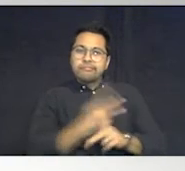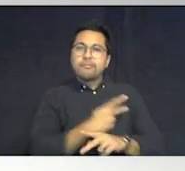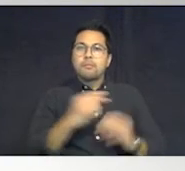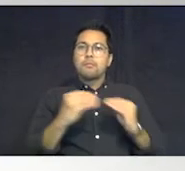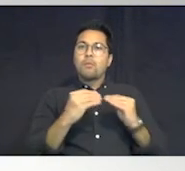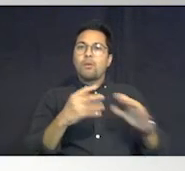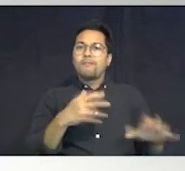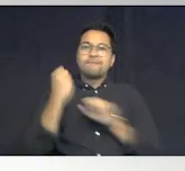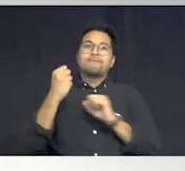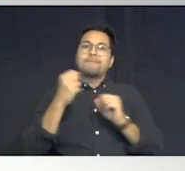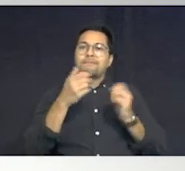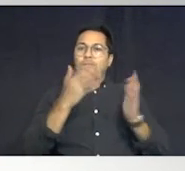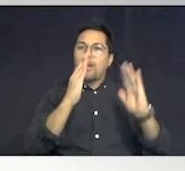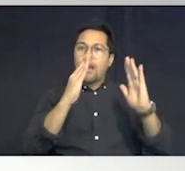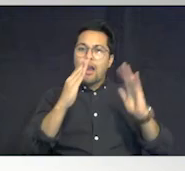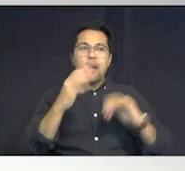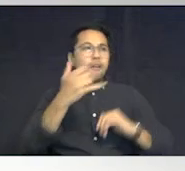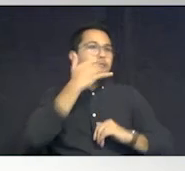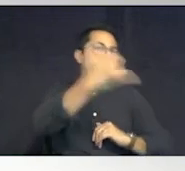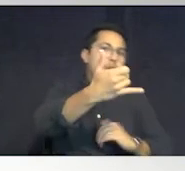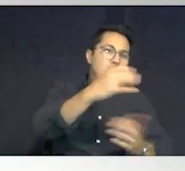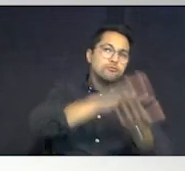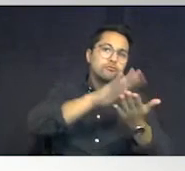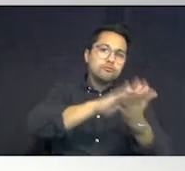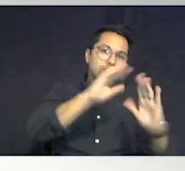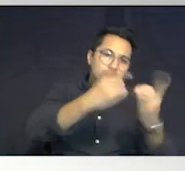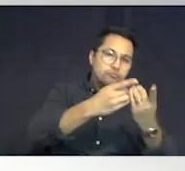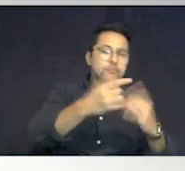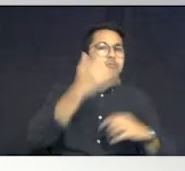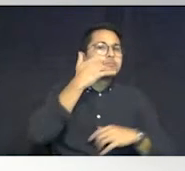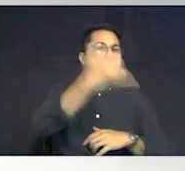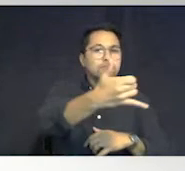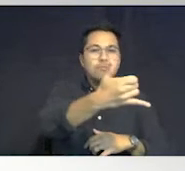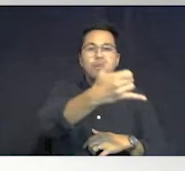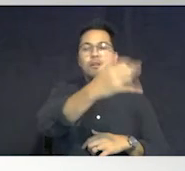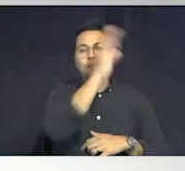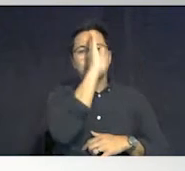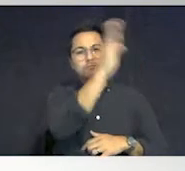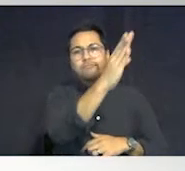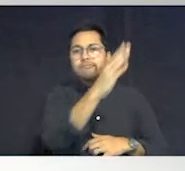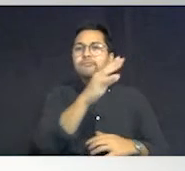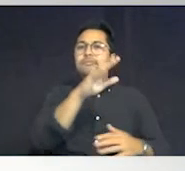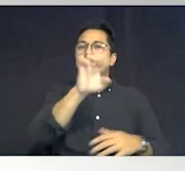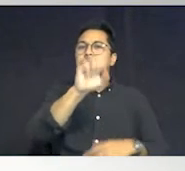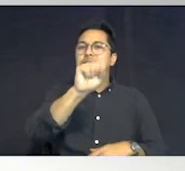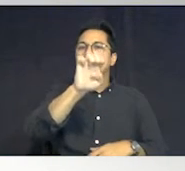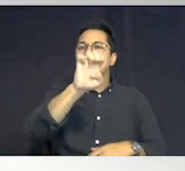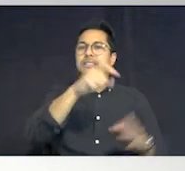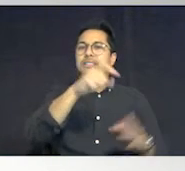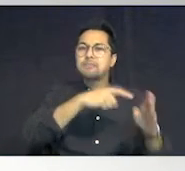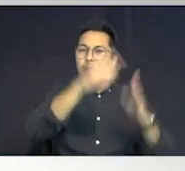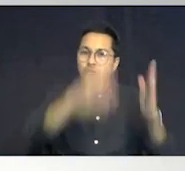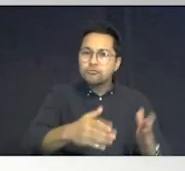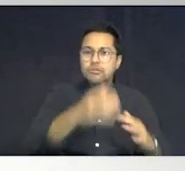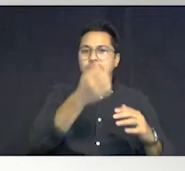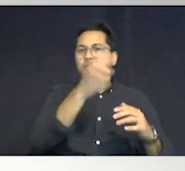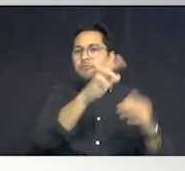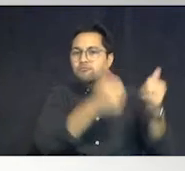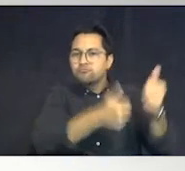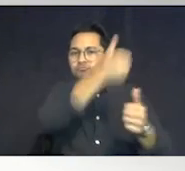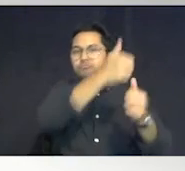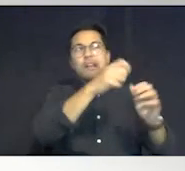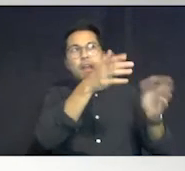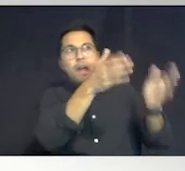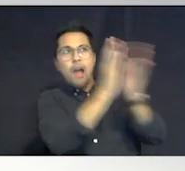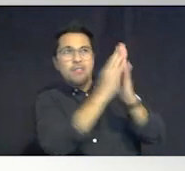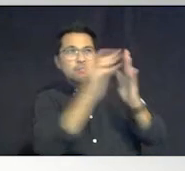asking to speak to their ESE director or ESE compliance specialist, and asking them to look into the matter and investigate in an